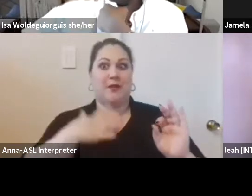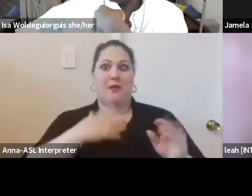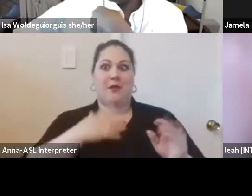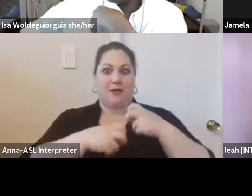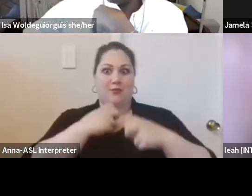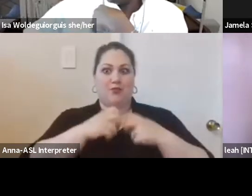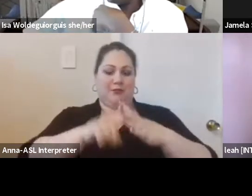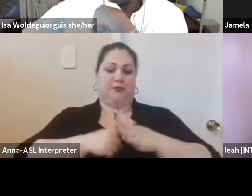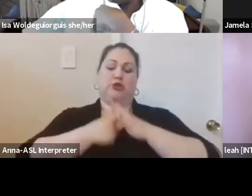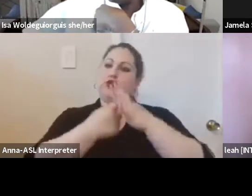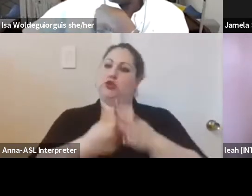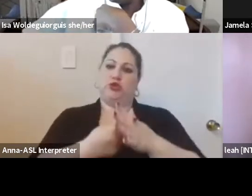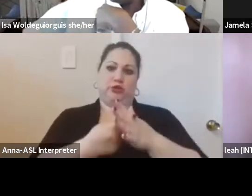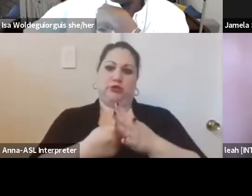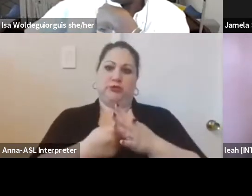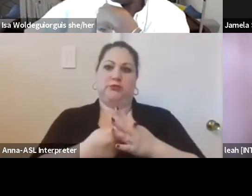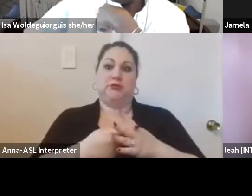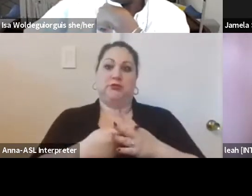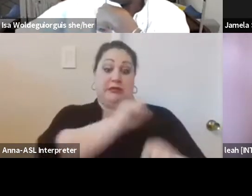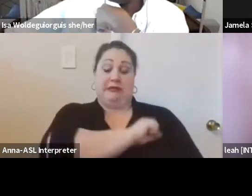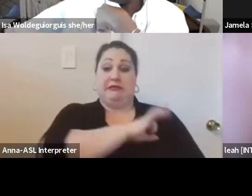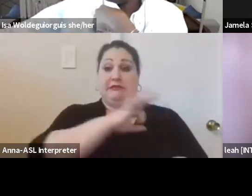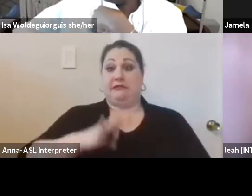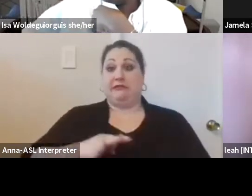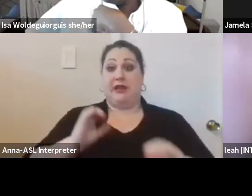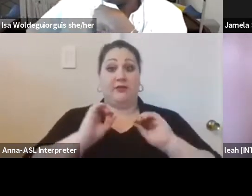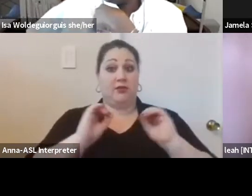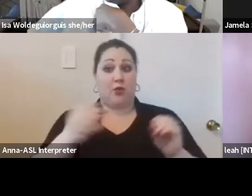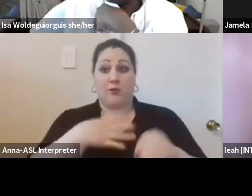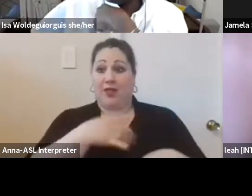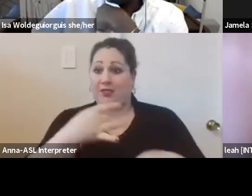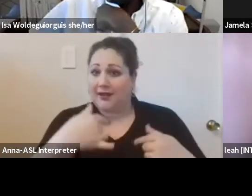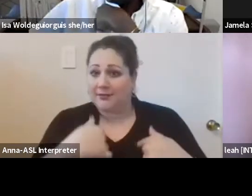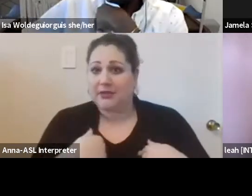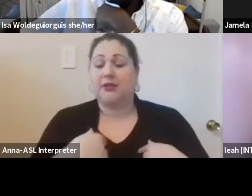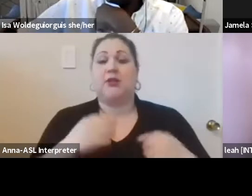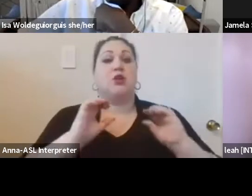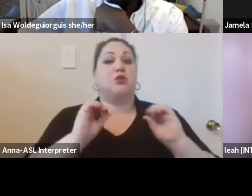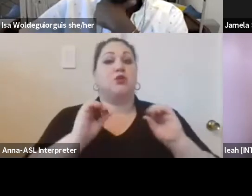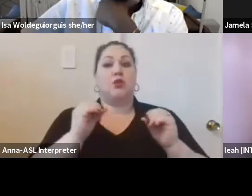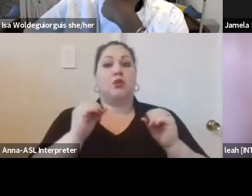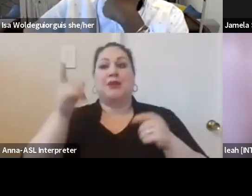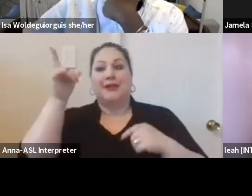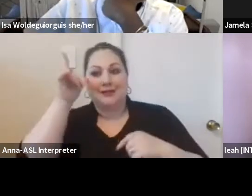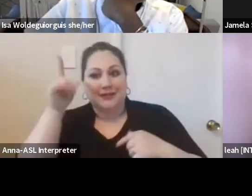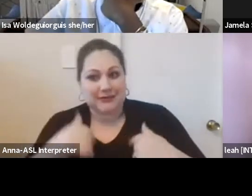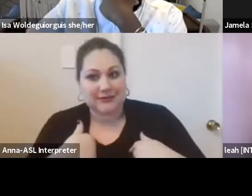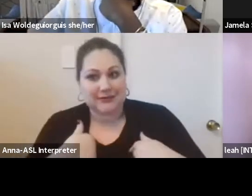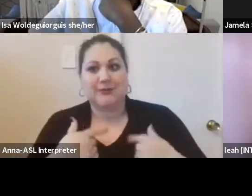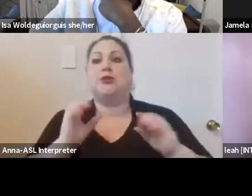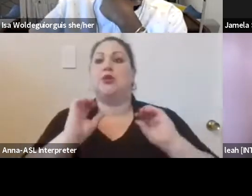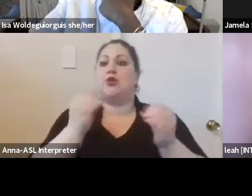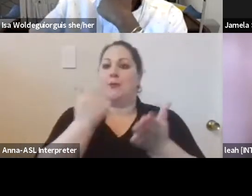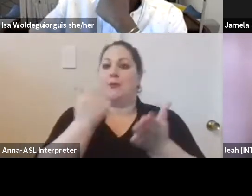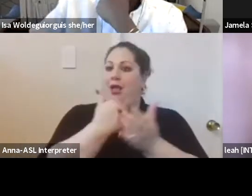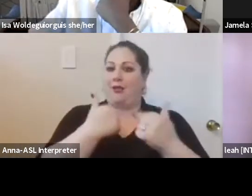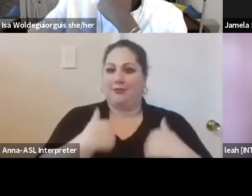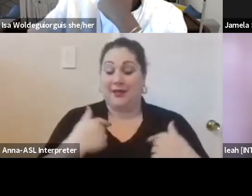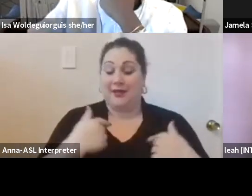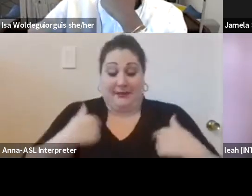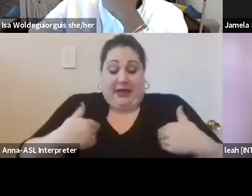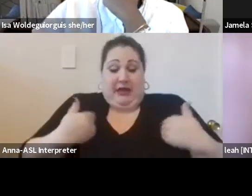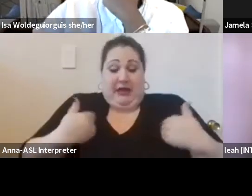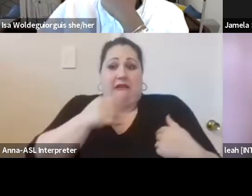me. They never liked me. Nobody would listen or help me. Being a young mom, I knew it was going to be